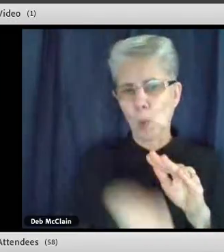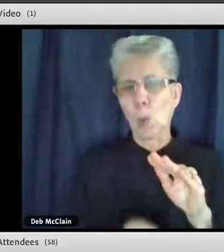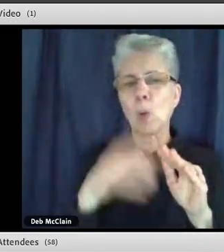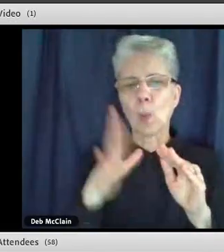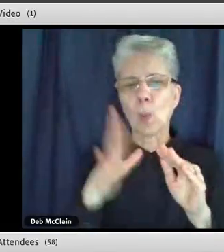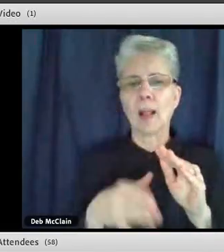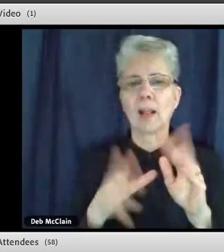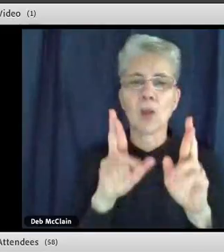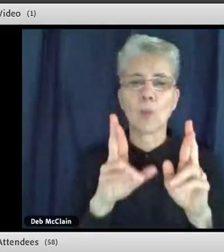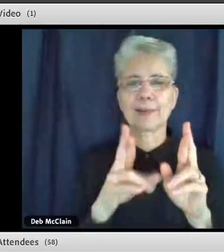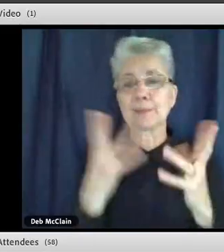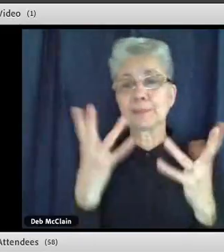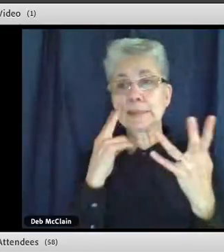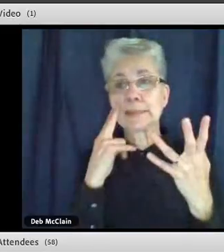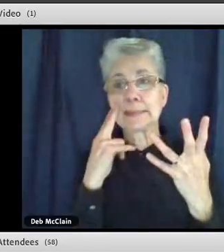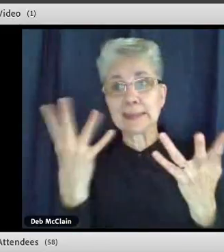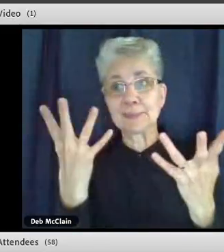yeah.